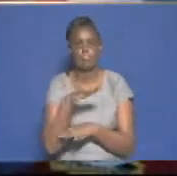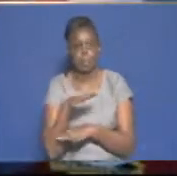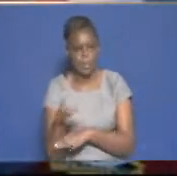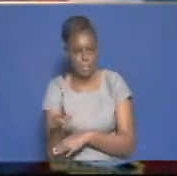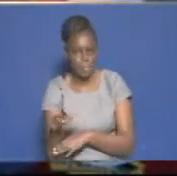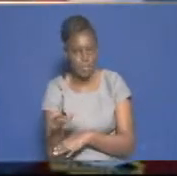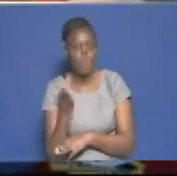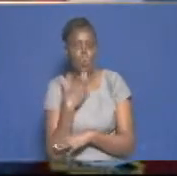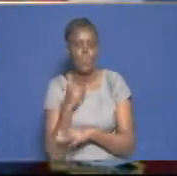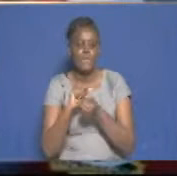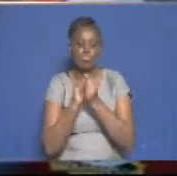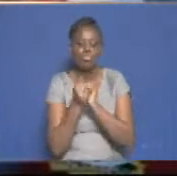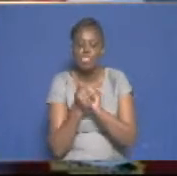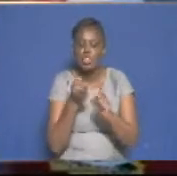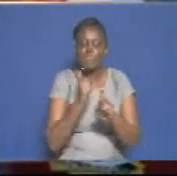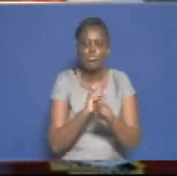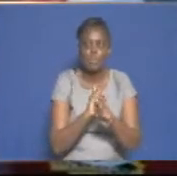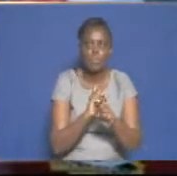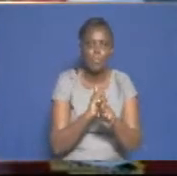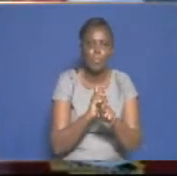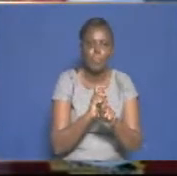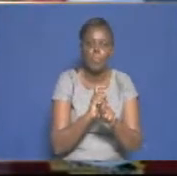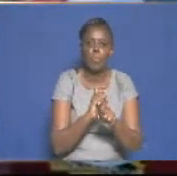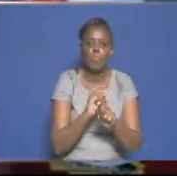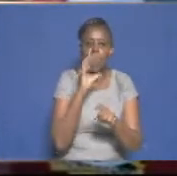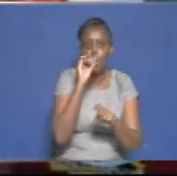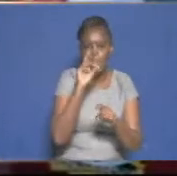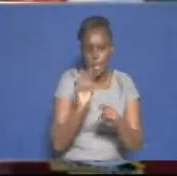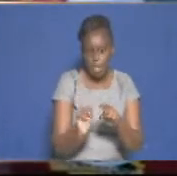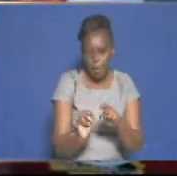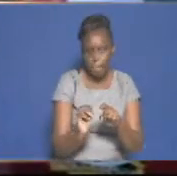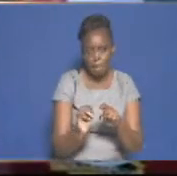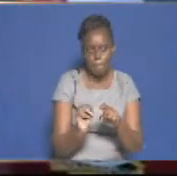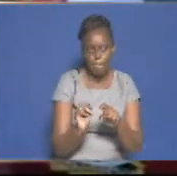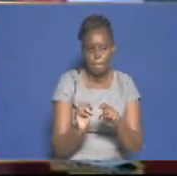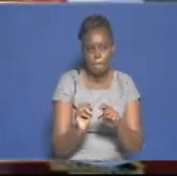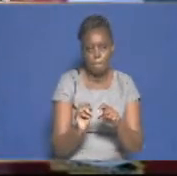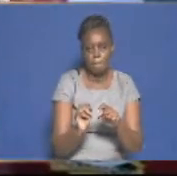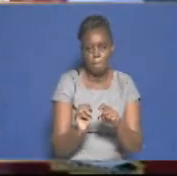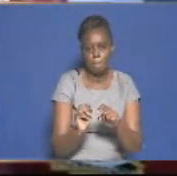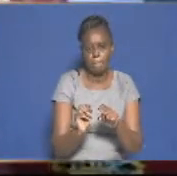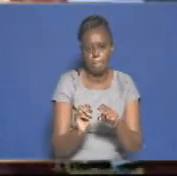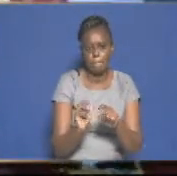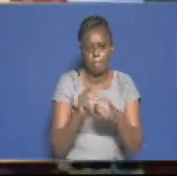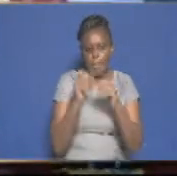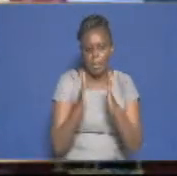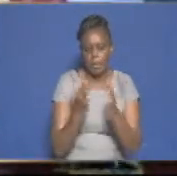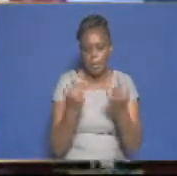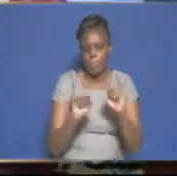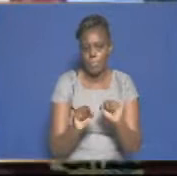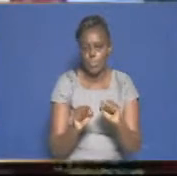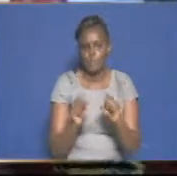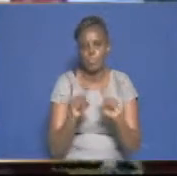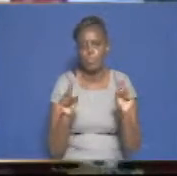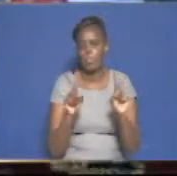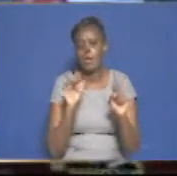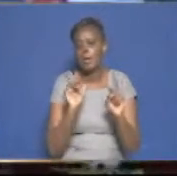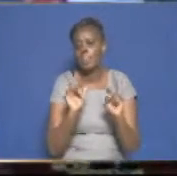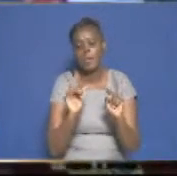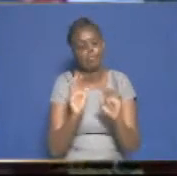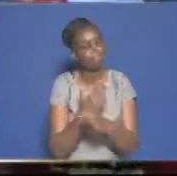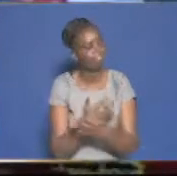had wanted to change him from ODM to NC that time. I went with my party leader. We were unable, but that is